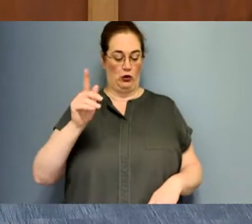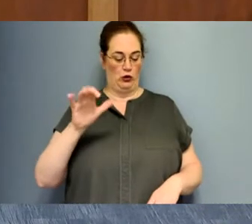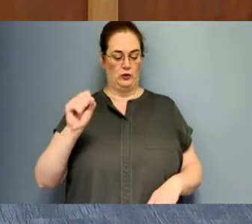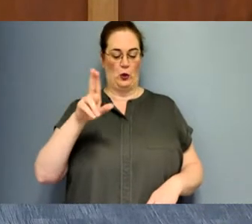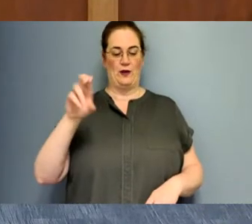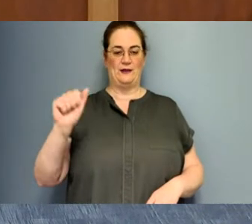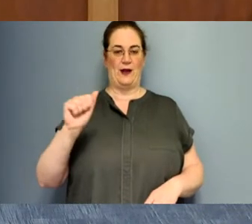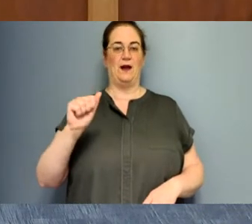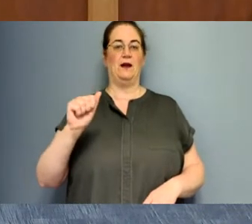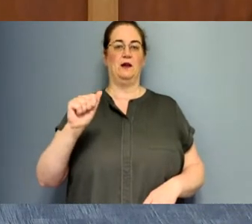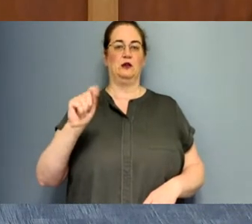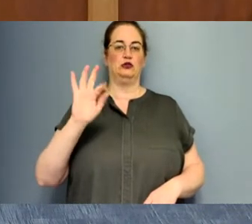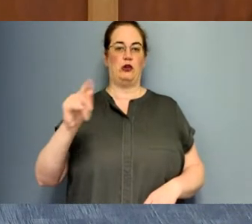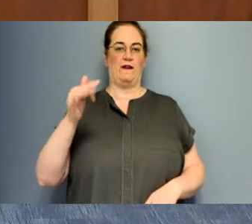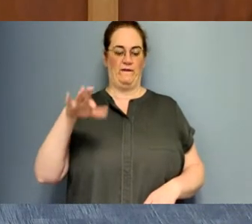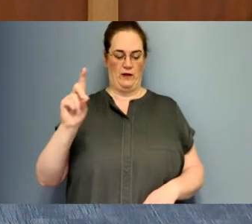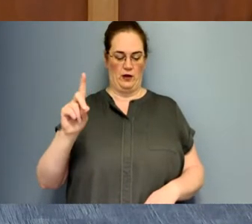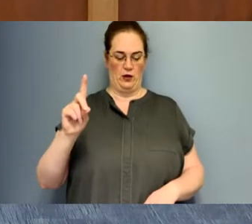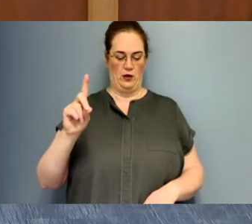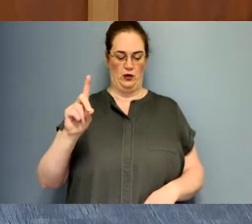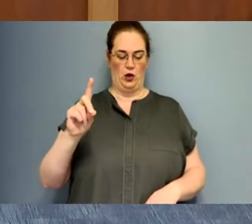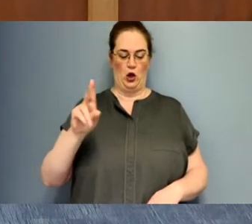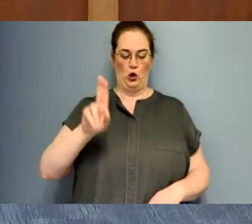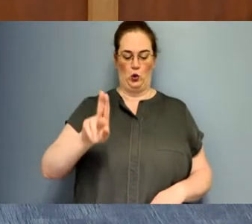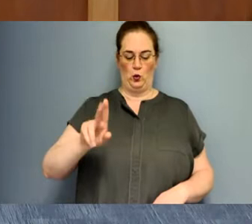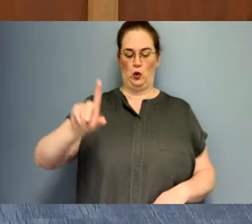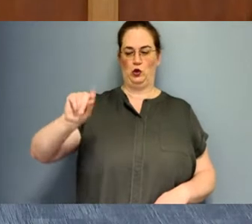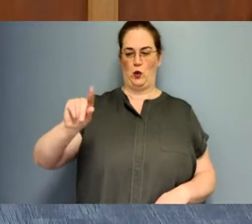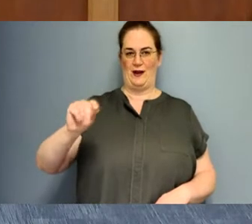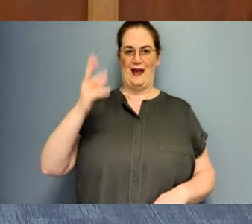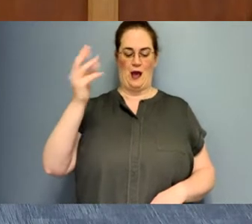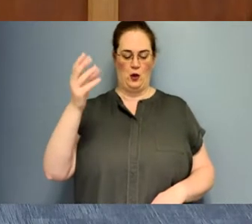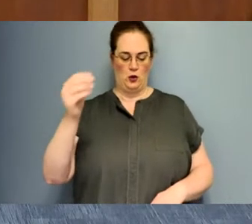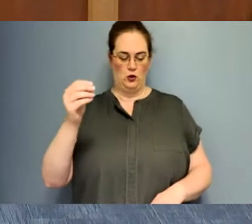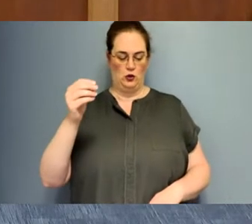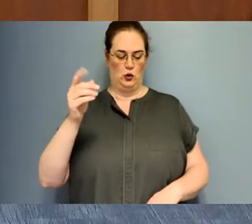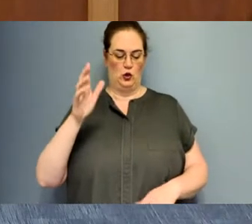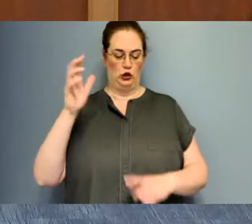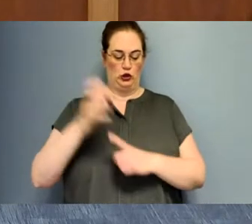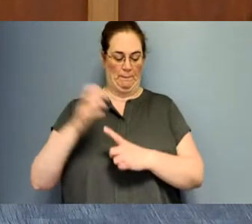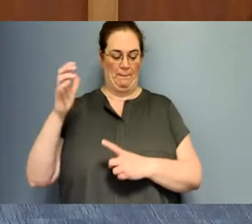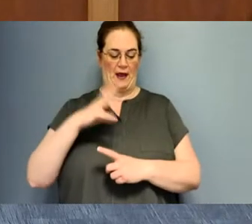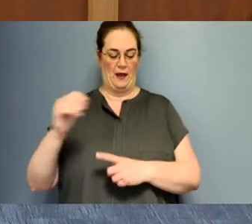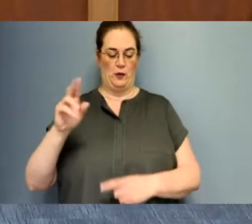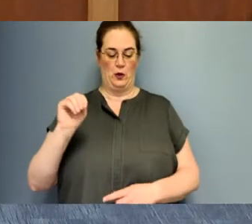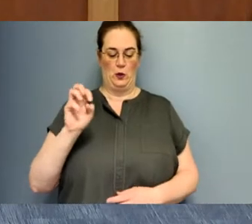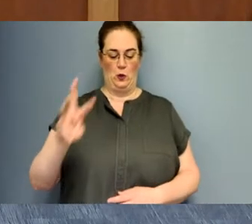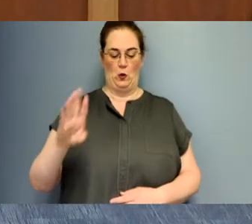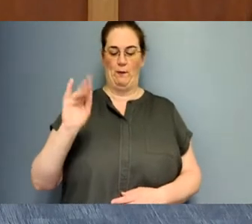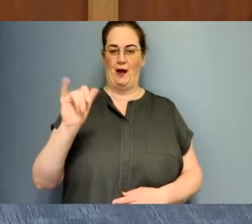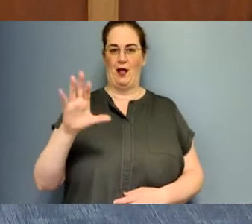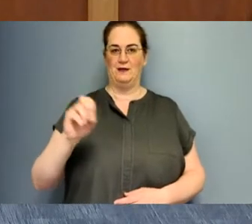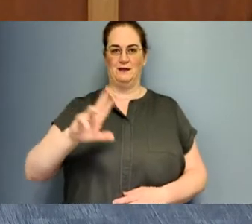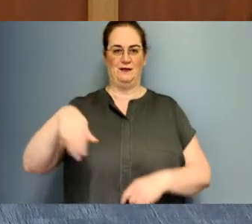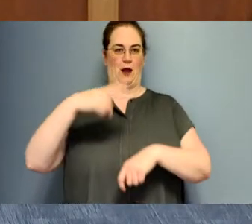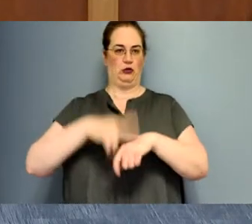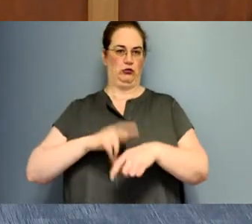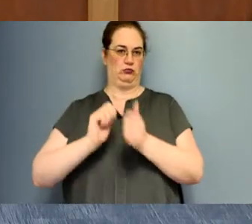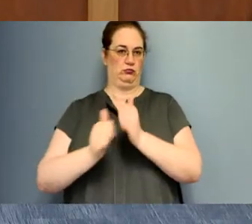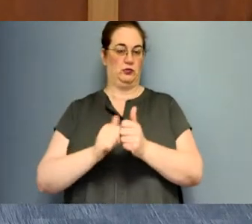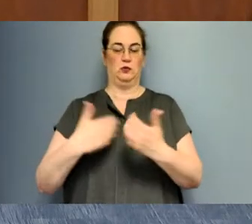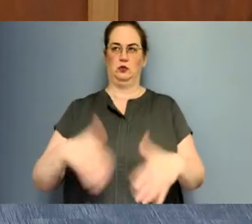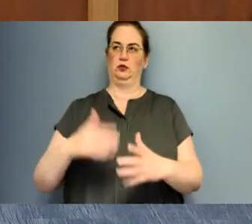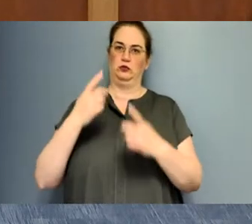USA Track and Field U20 Outdoor Championships and at the New Balance Nationals. So quite the achievement. We